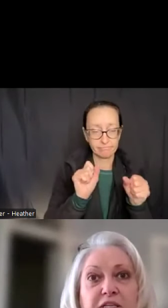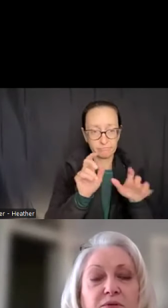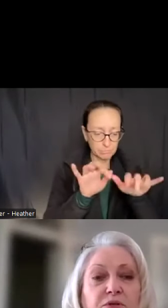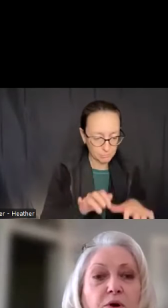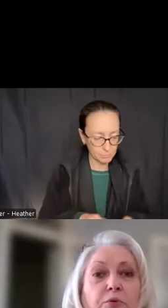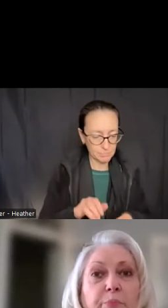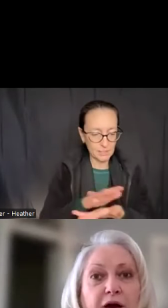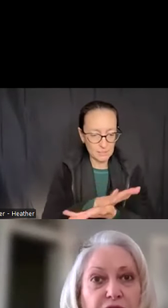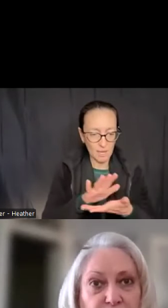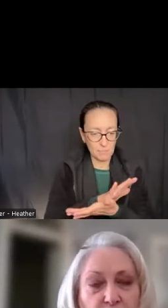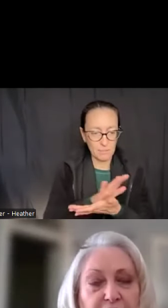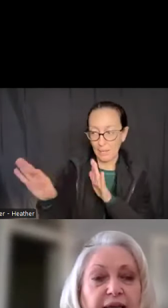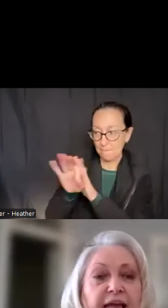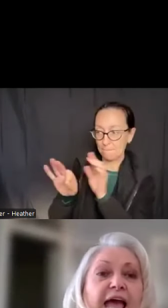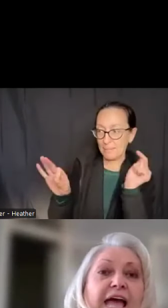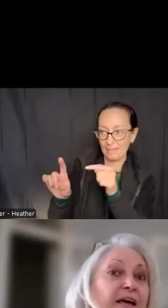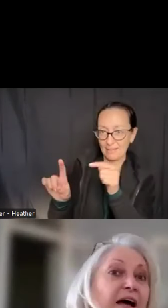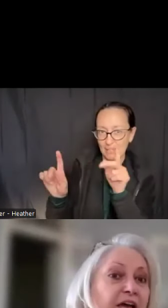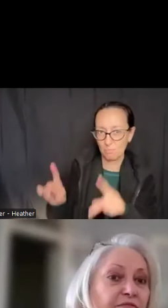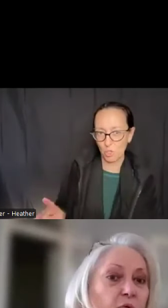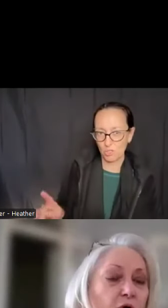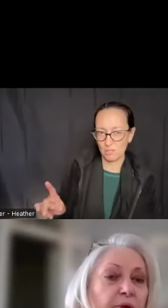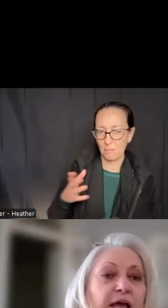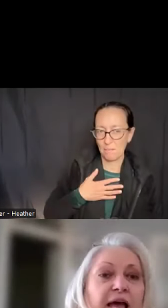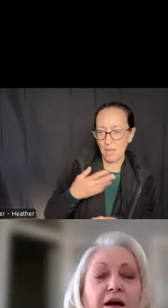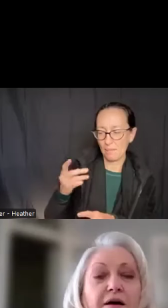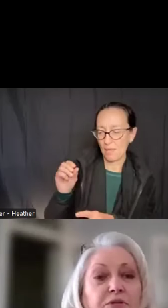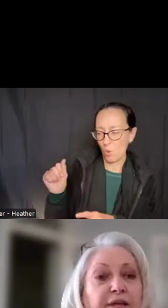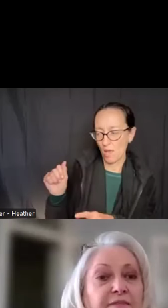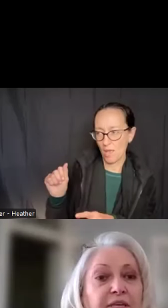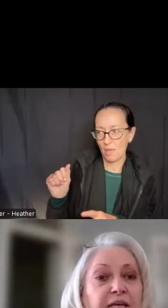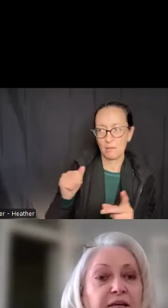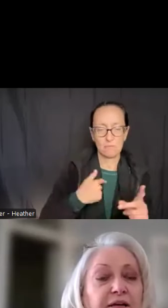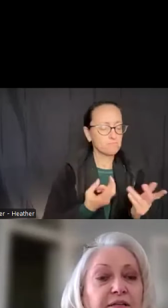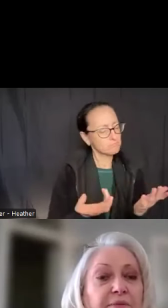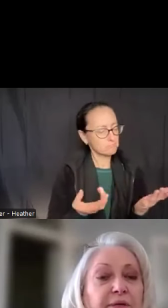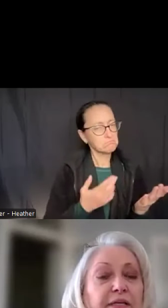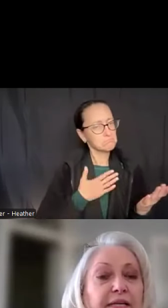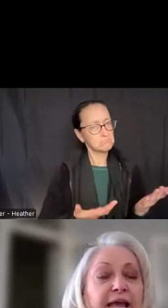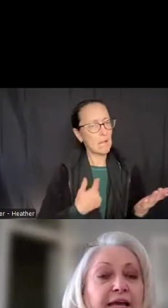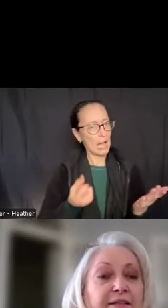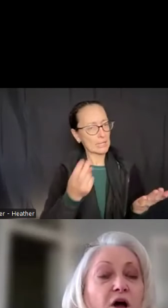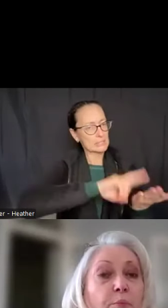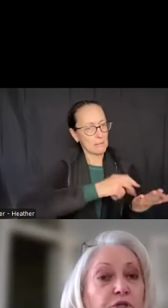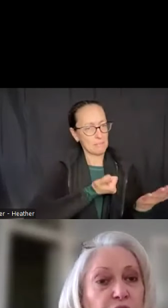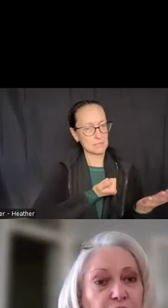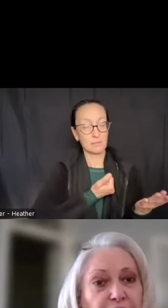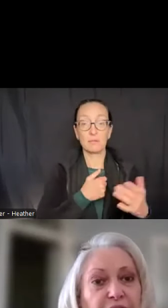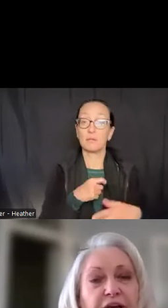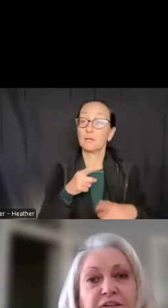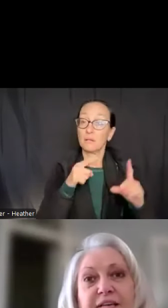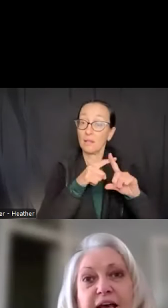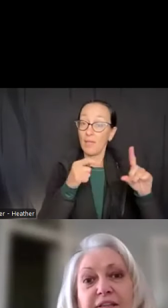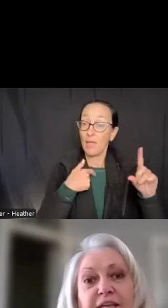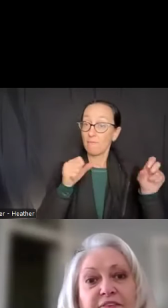somebody to hold their power of attorney and sign that form? Do they have the ability and the